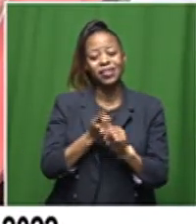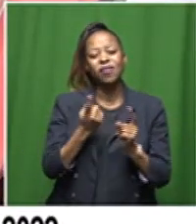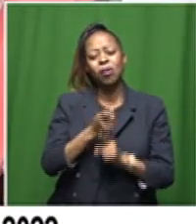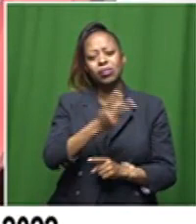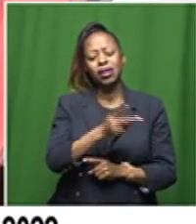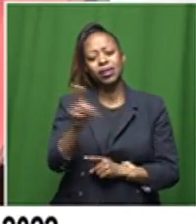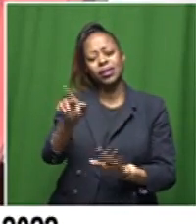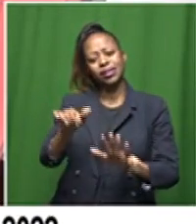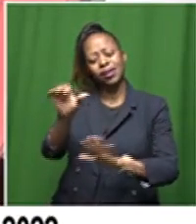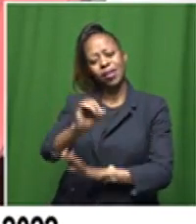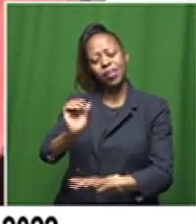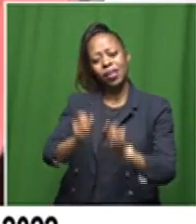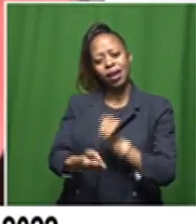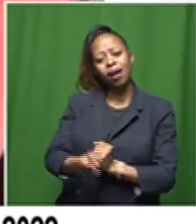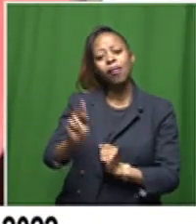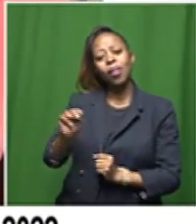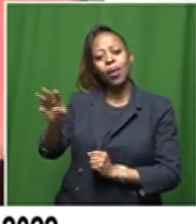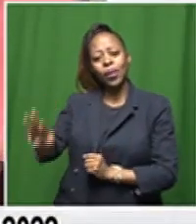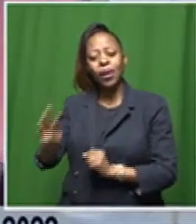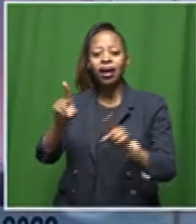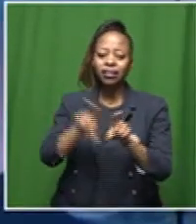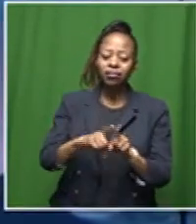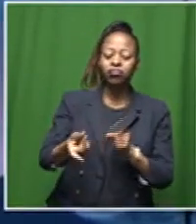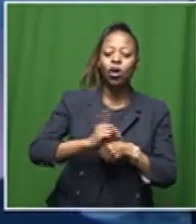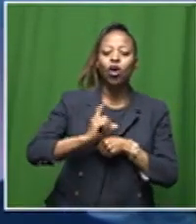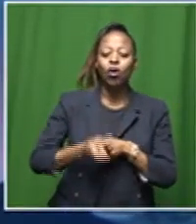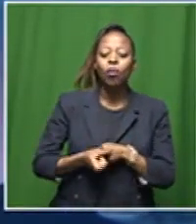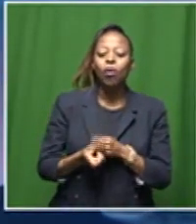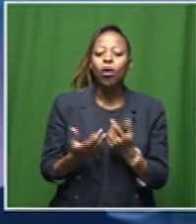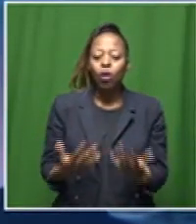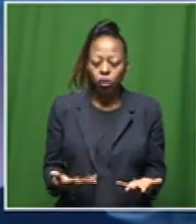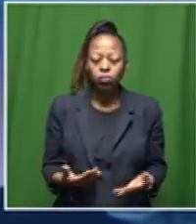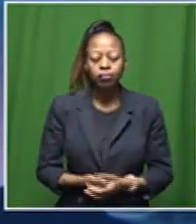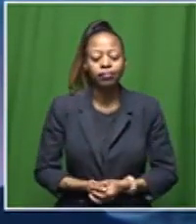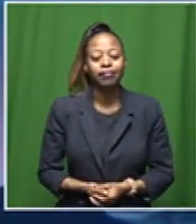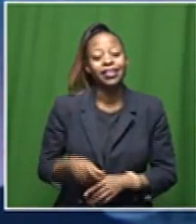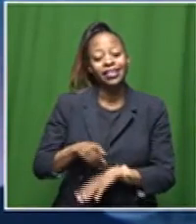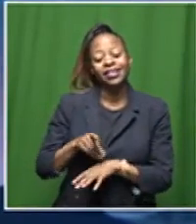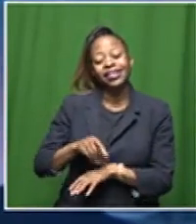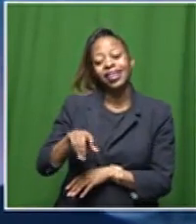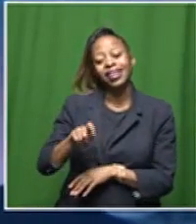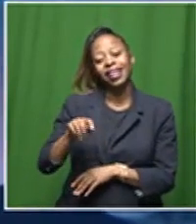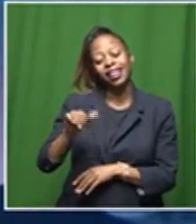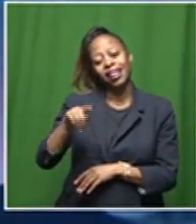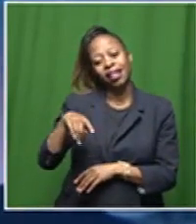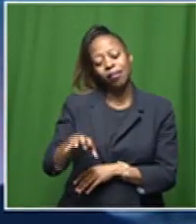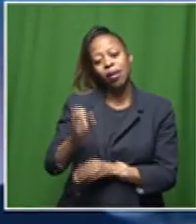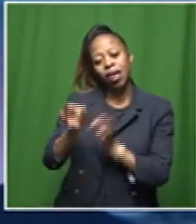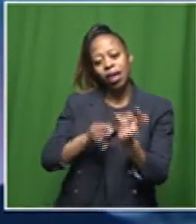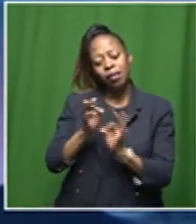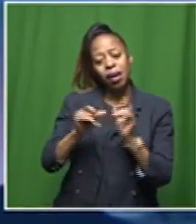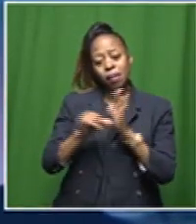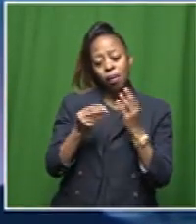2nd to the 6th of October happening in Sun City, and that will be the conference happening over there. Dr. Letlhaphe, of course, highlighting the important things that need to